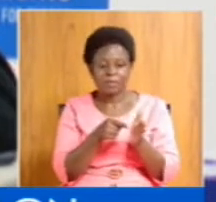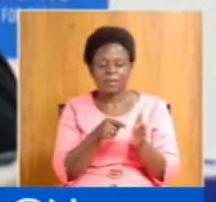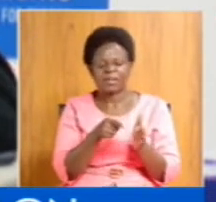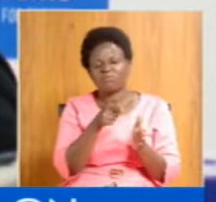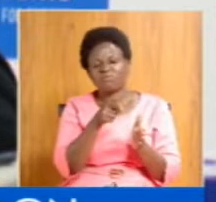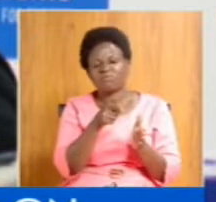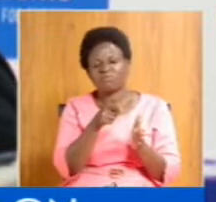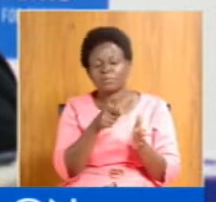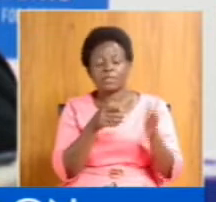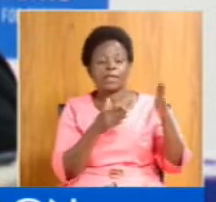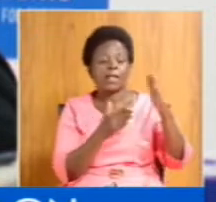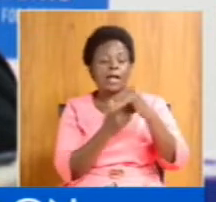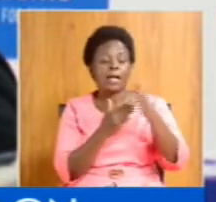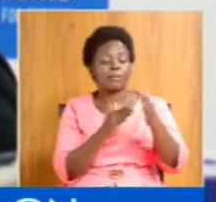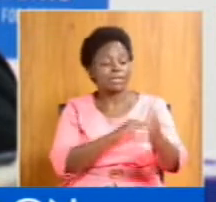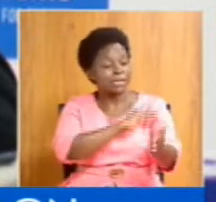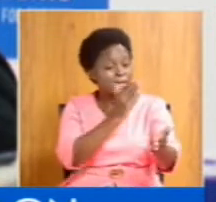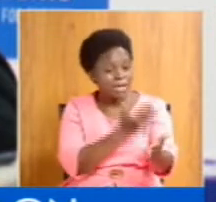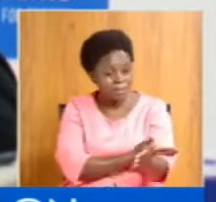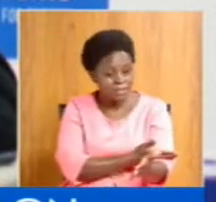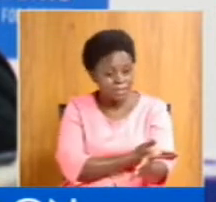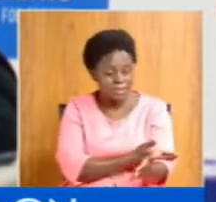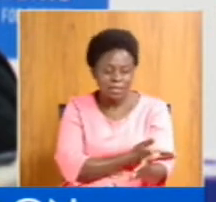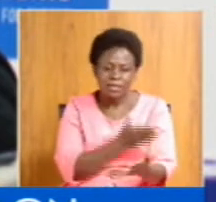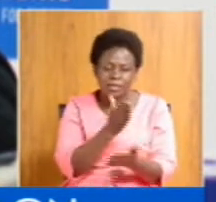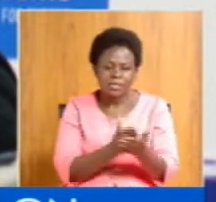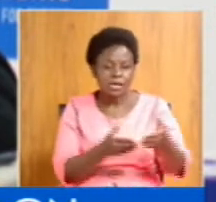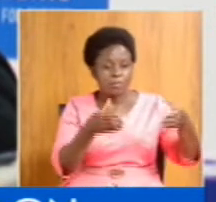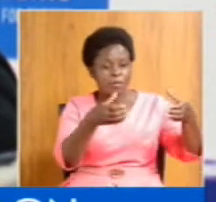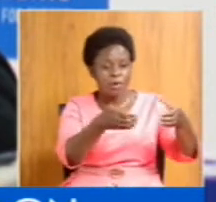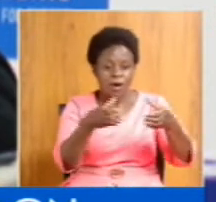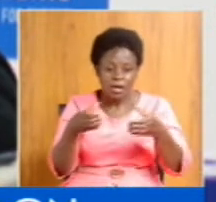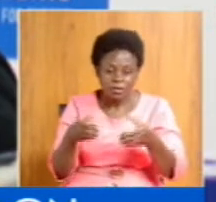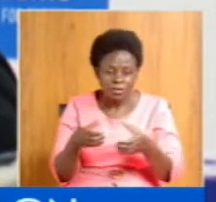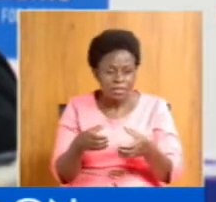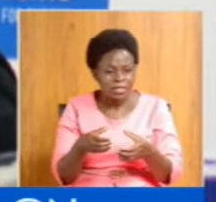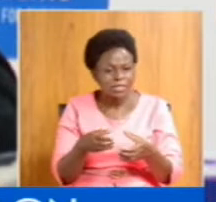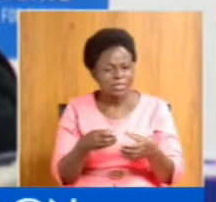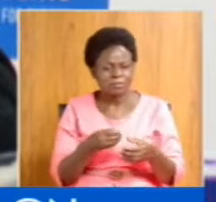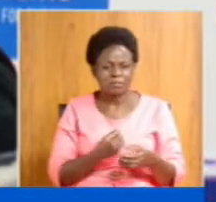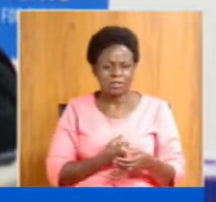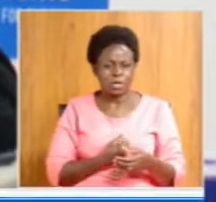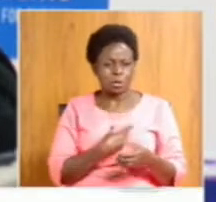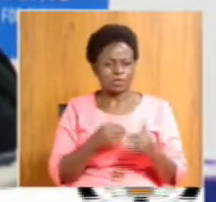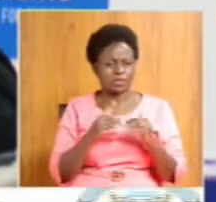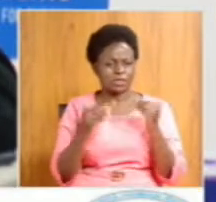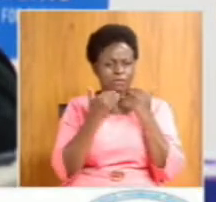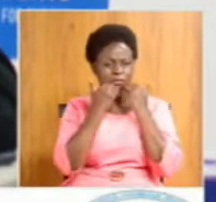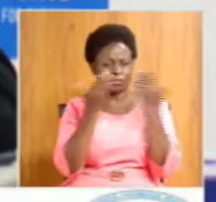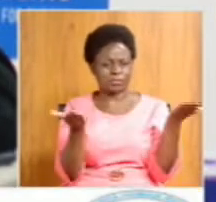still limited in capacity. Certain categories are still lacking in confidence levels.